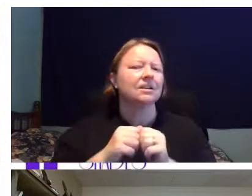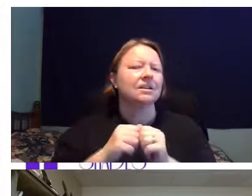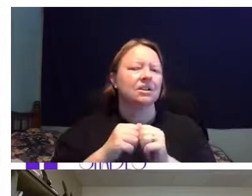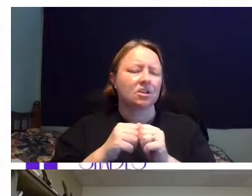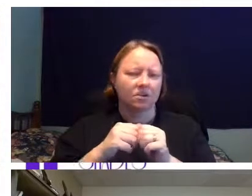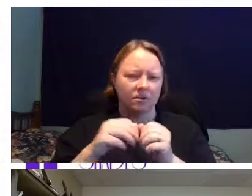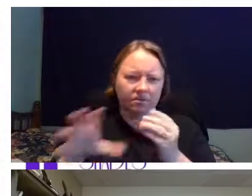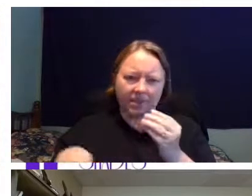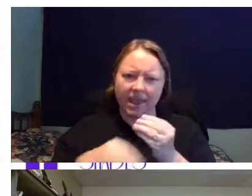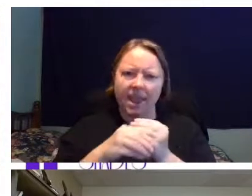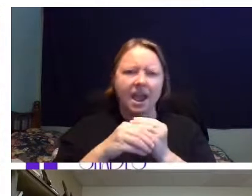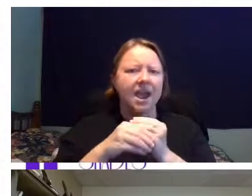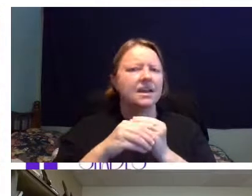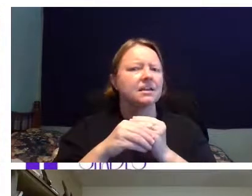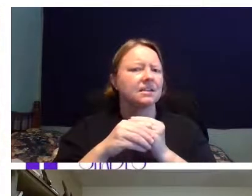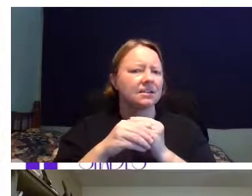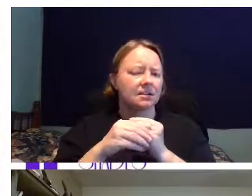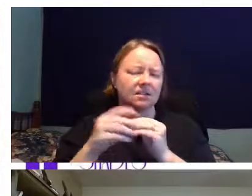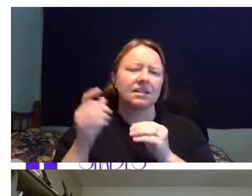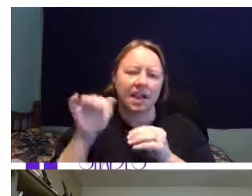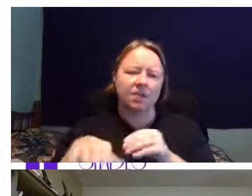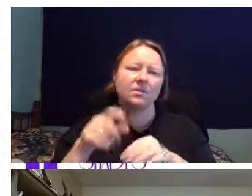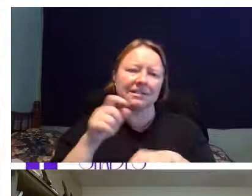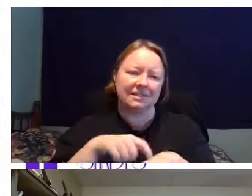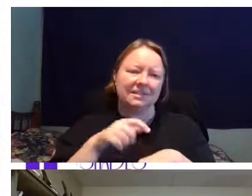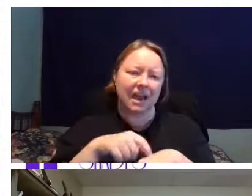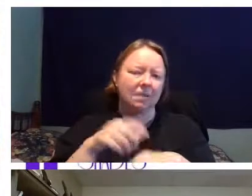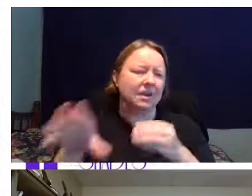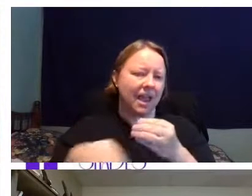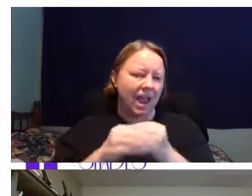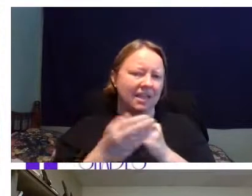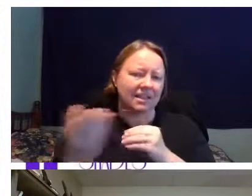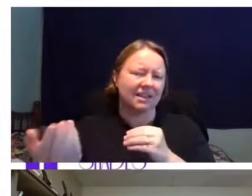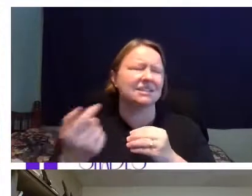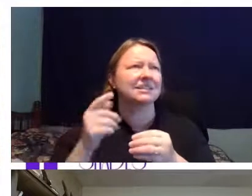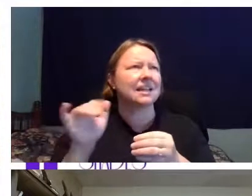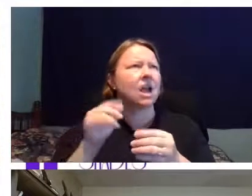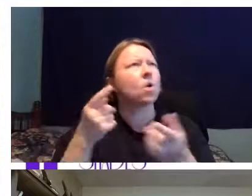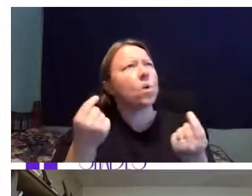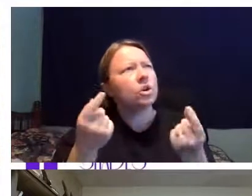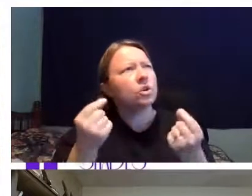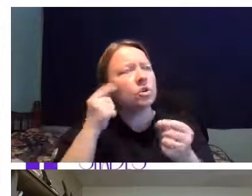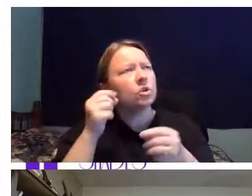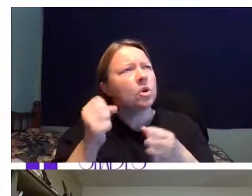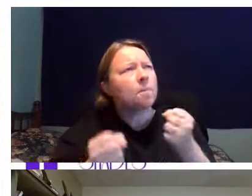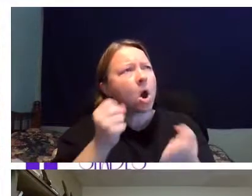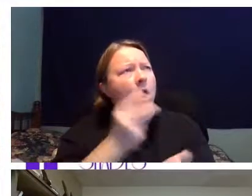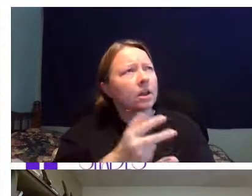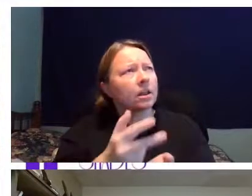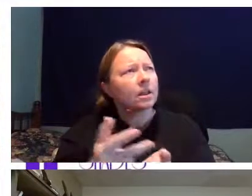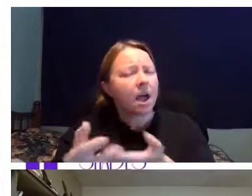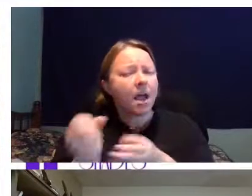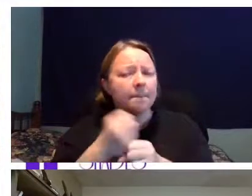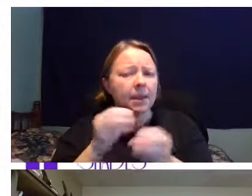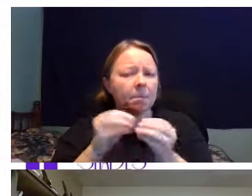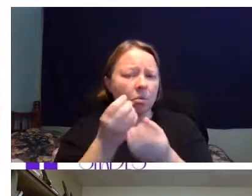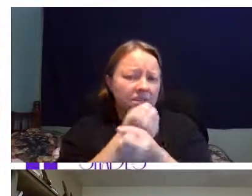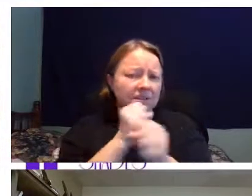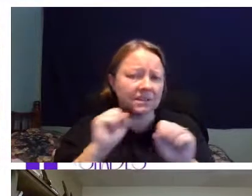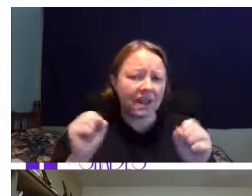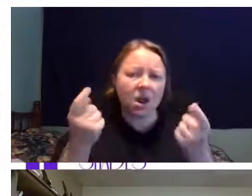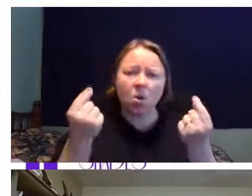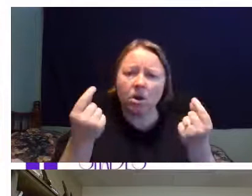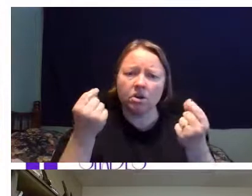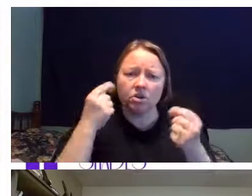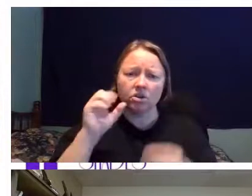where, additions, we definitely looked at, okay, what can we do to the parking lot, to make it safer? What can we do to the